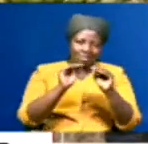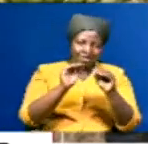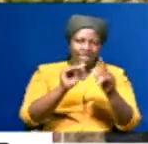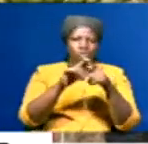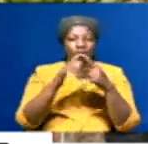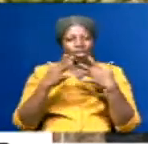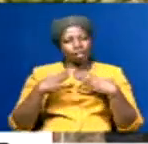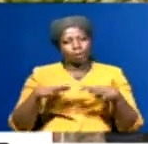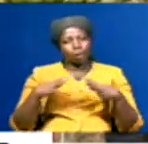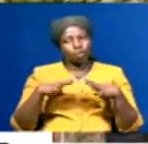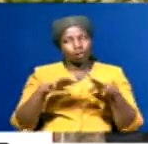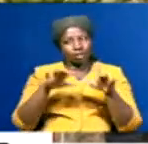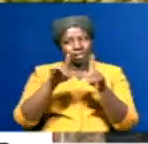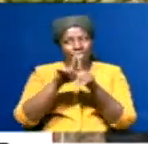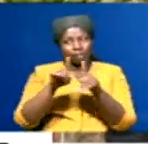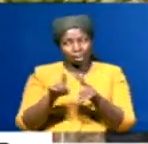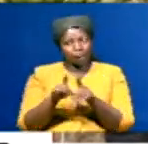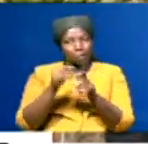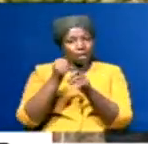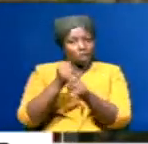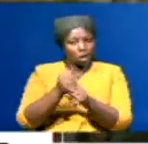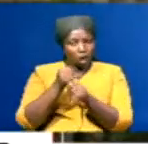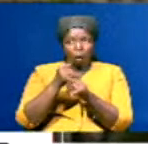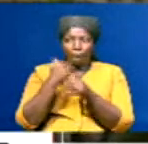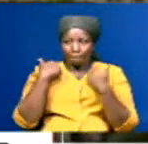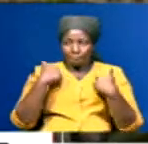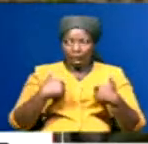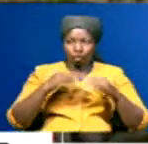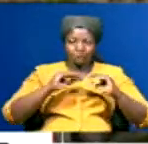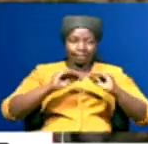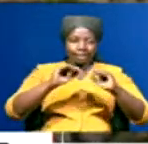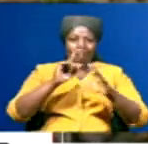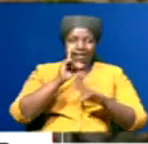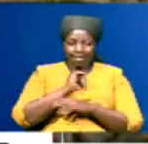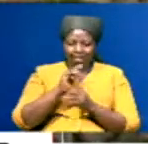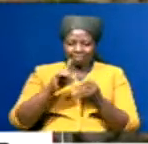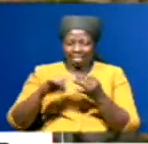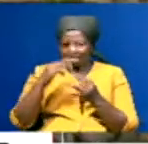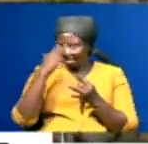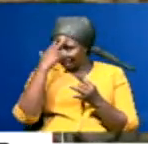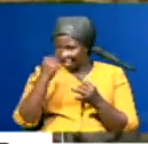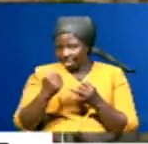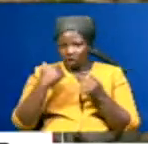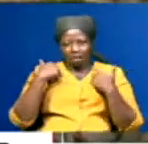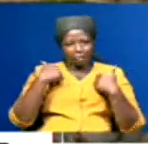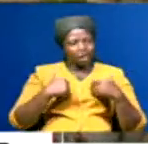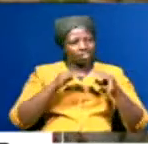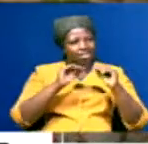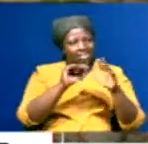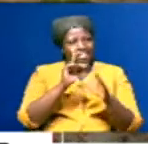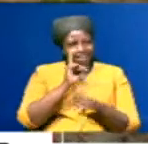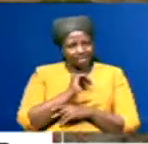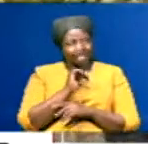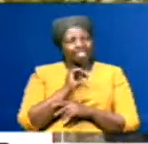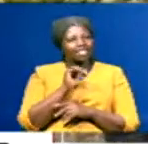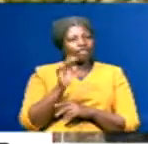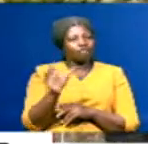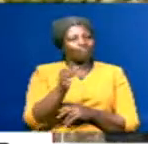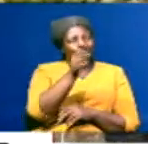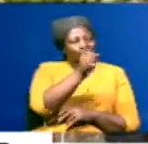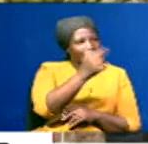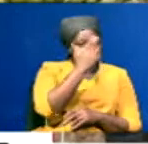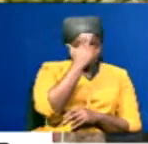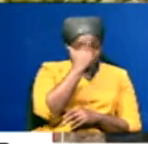at Ngong I was teaching, and in Kajiado I was teaching. You take me to Narok, which is also